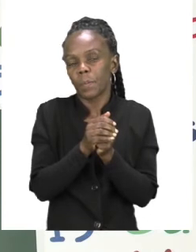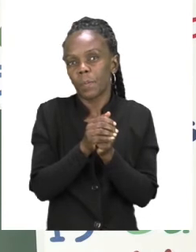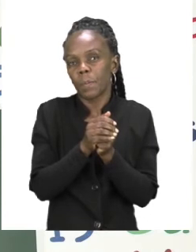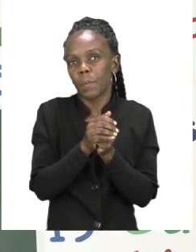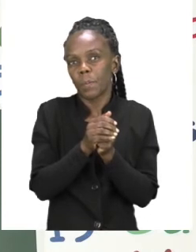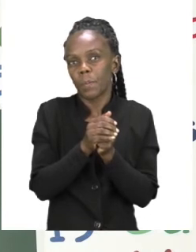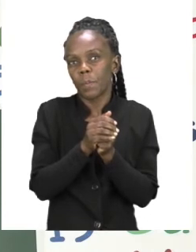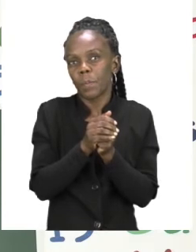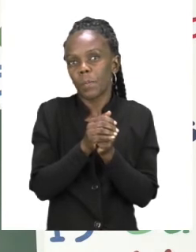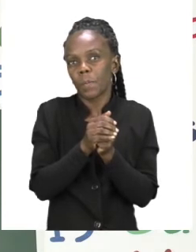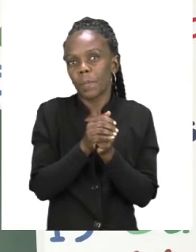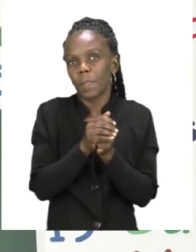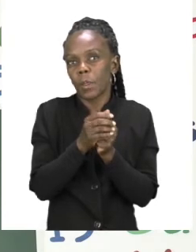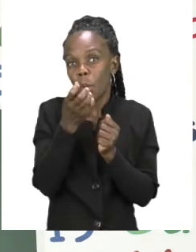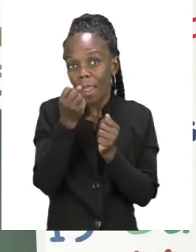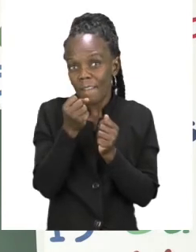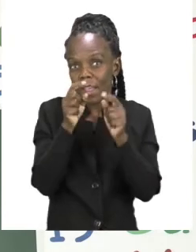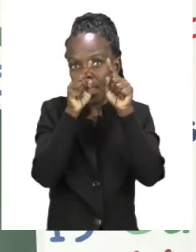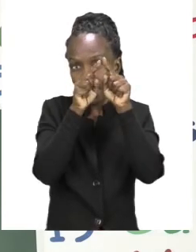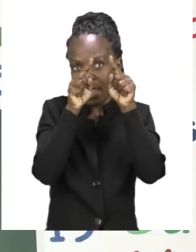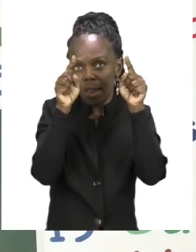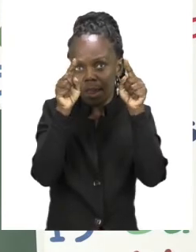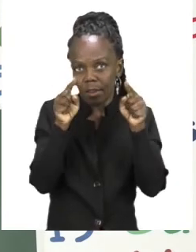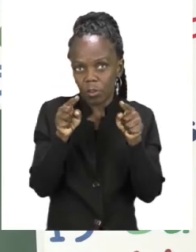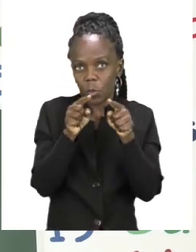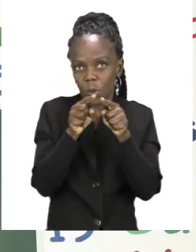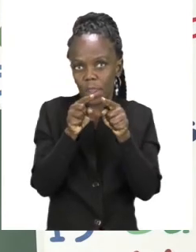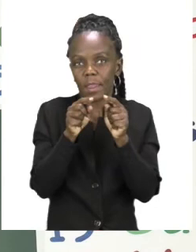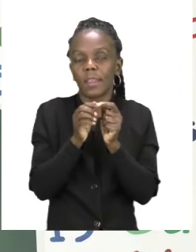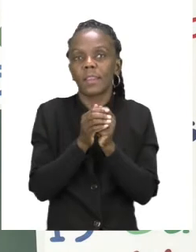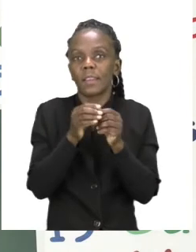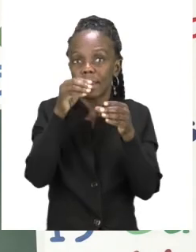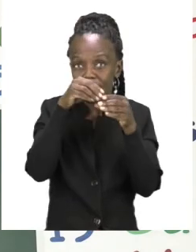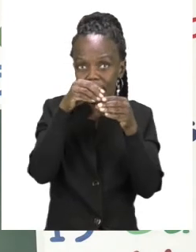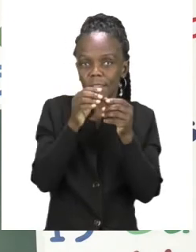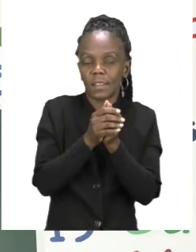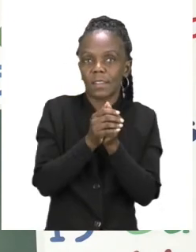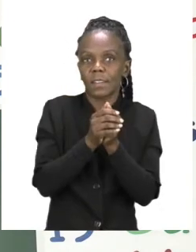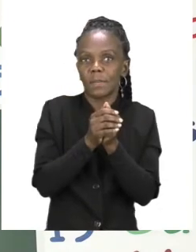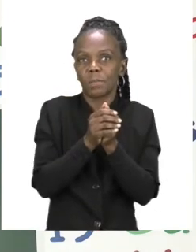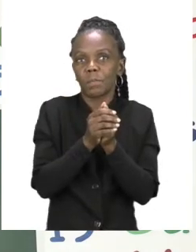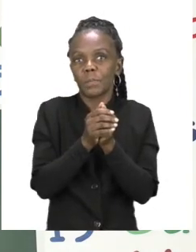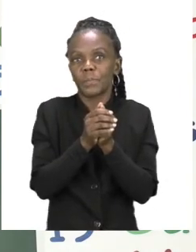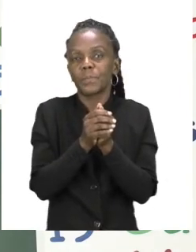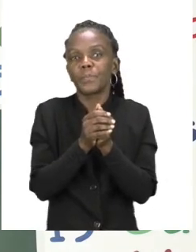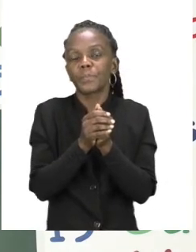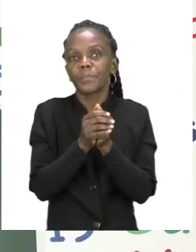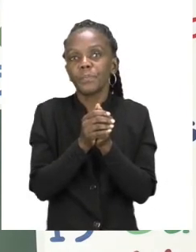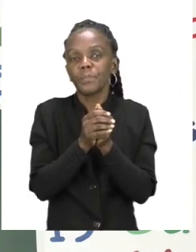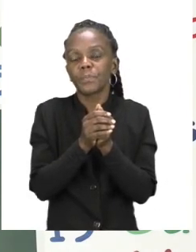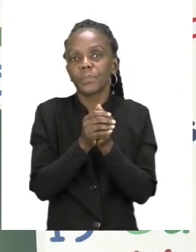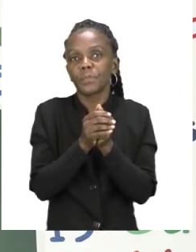a square. You can see that 1, 2, 3, 4